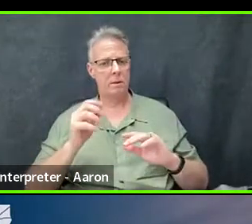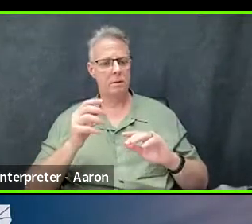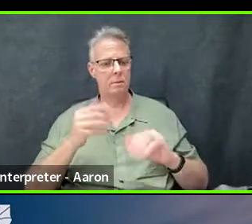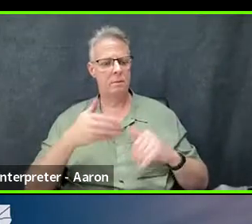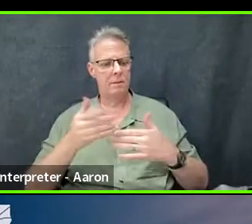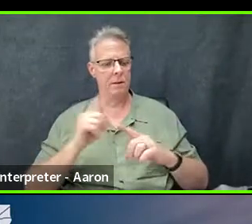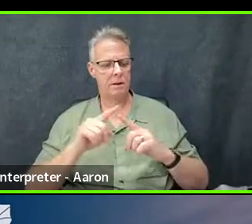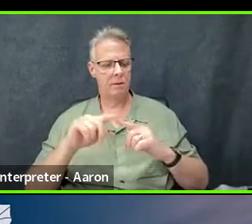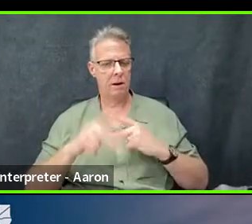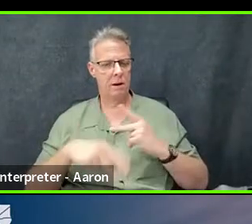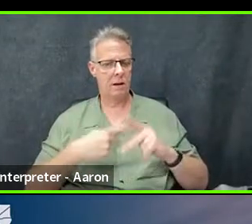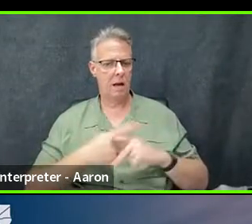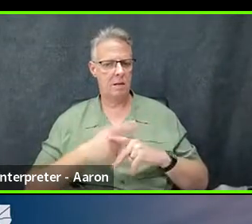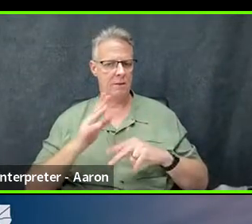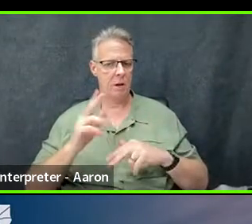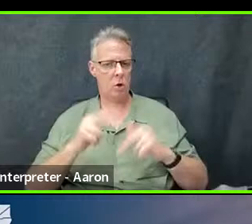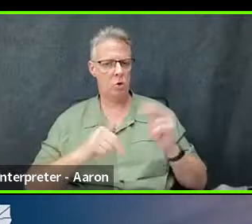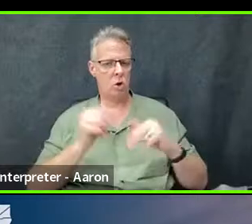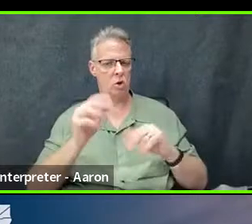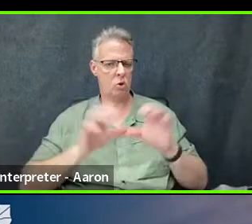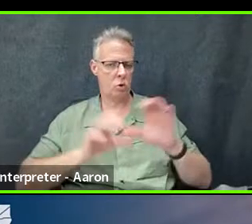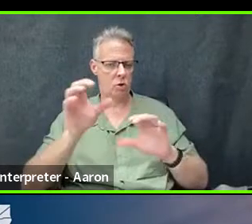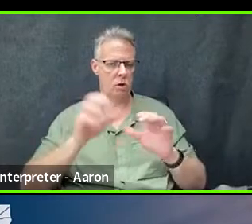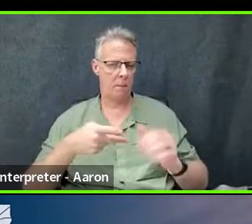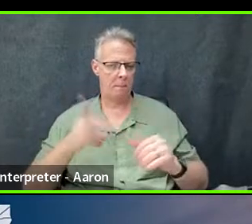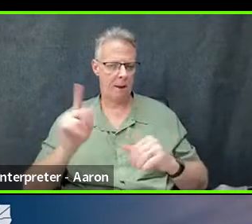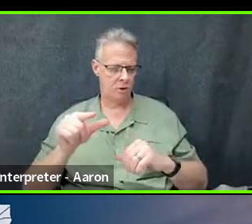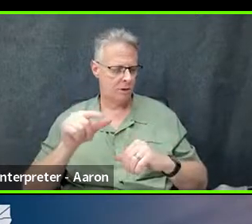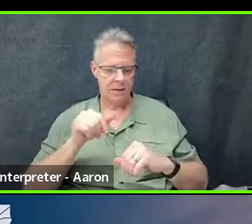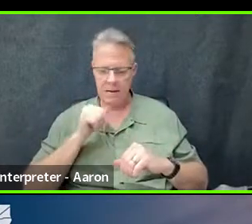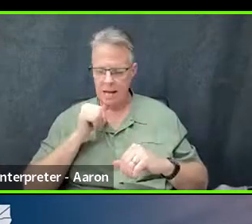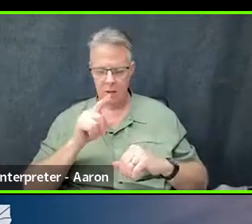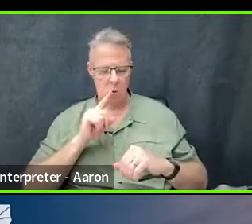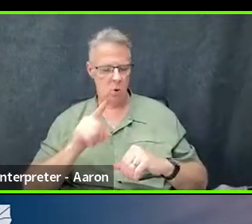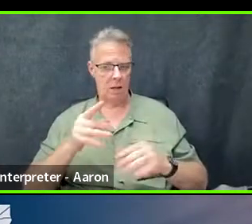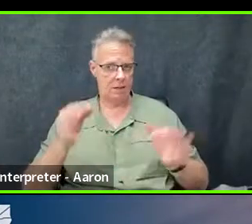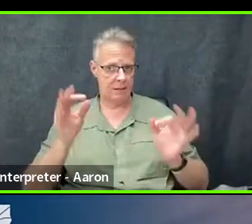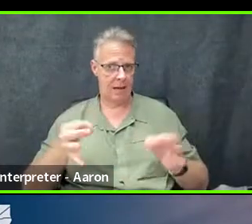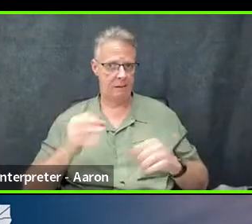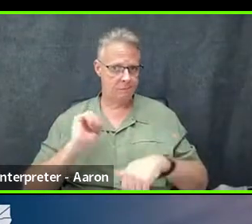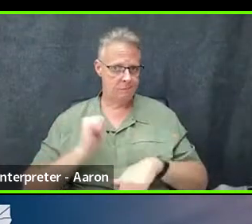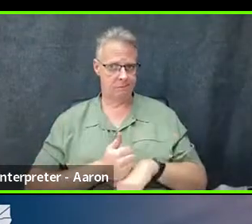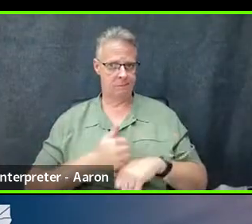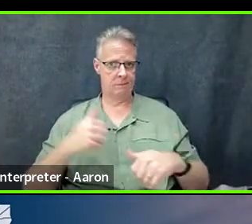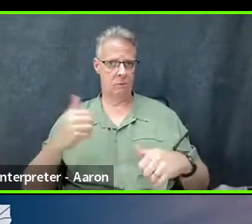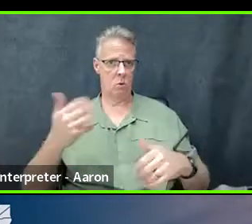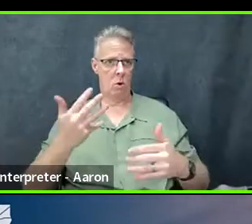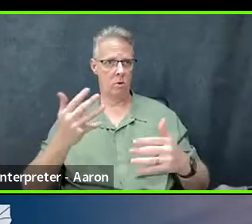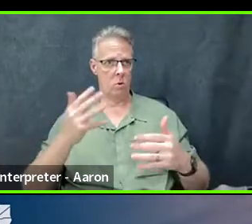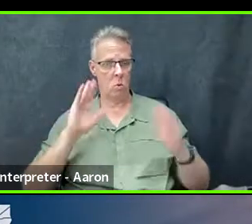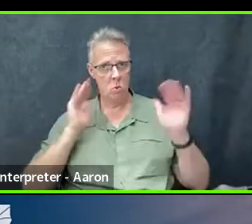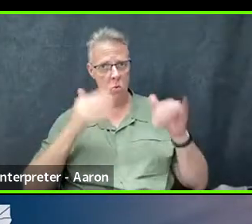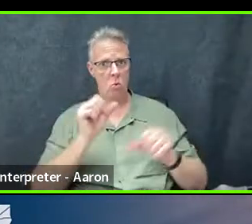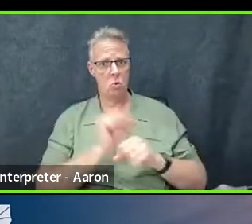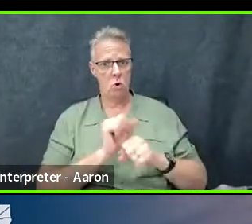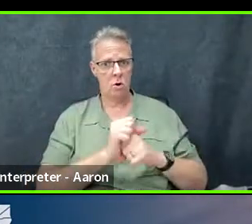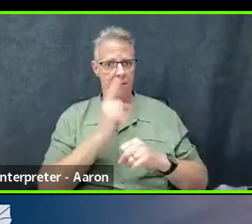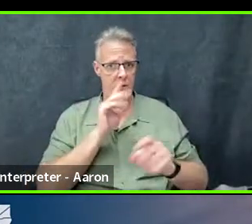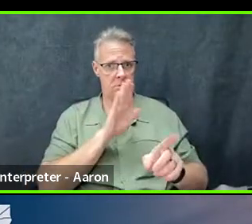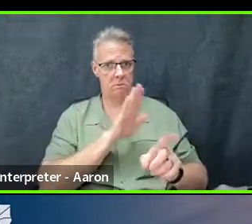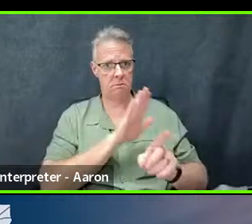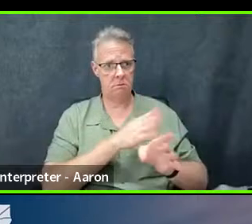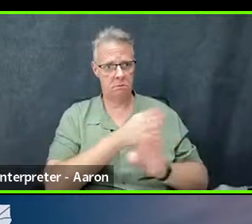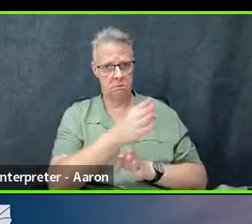different construction packages. And it's not entirely decided on what work is going into each package.